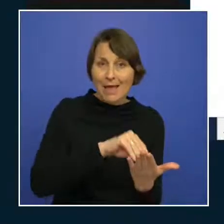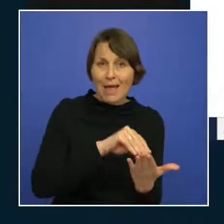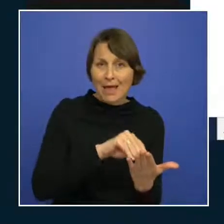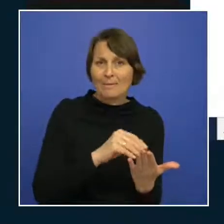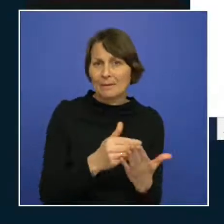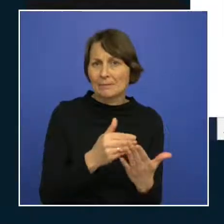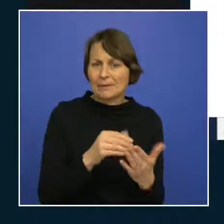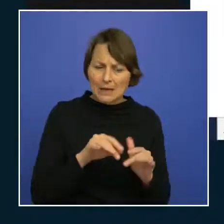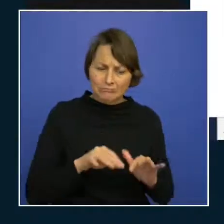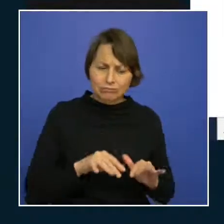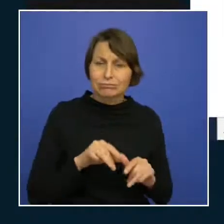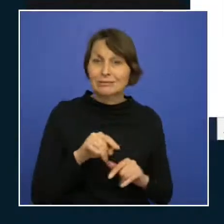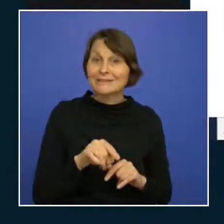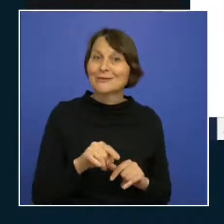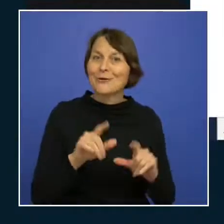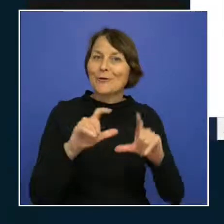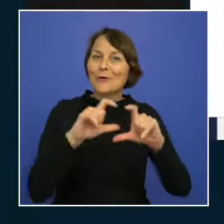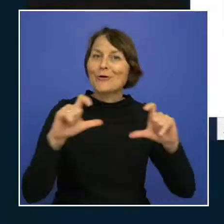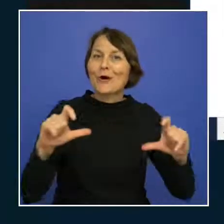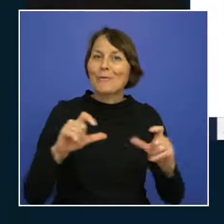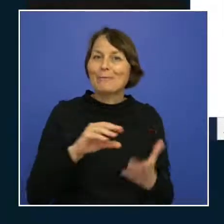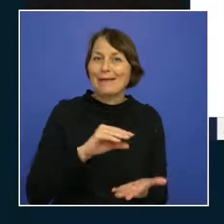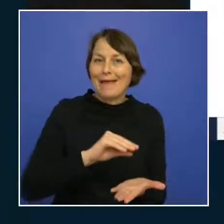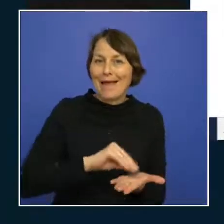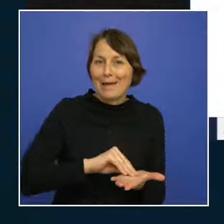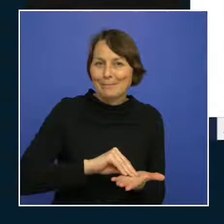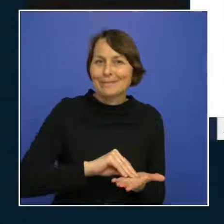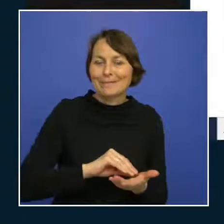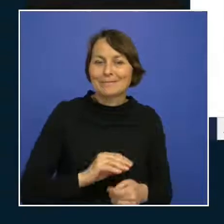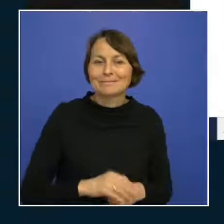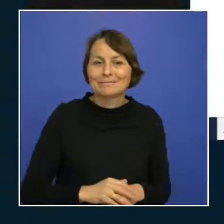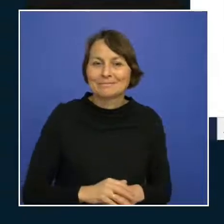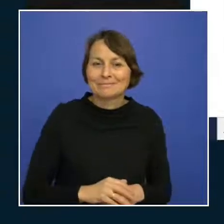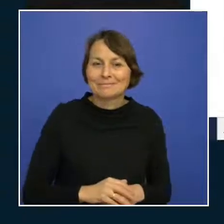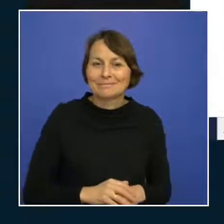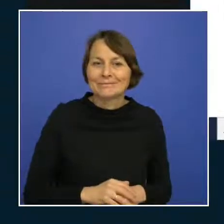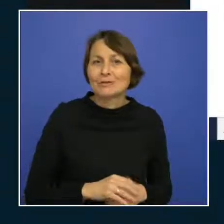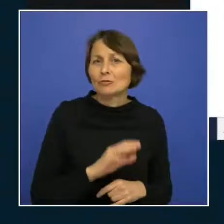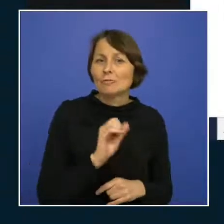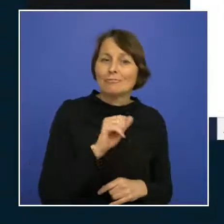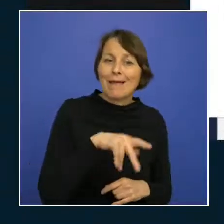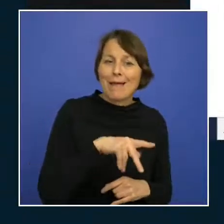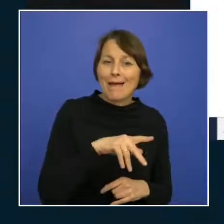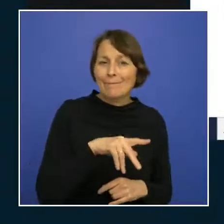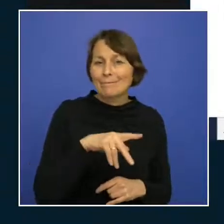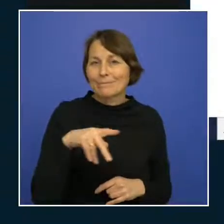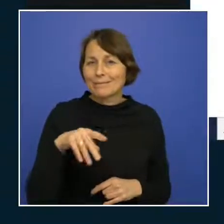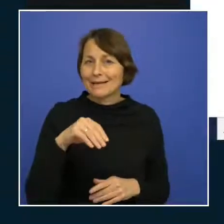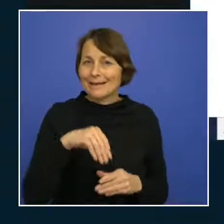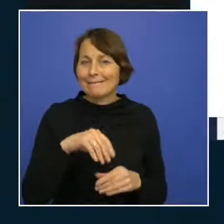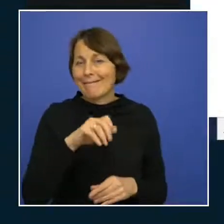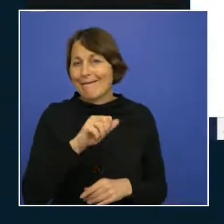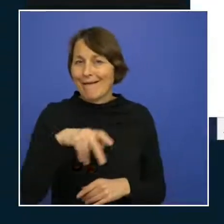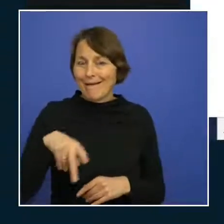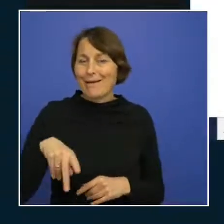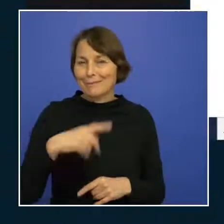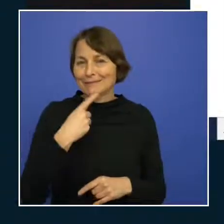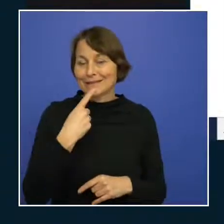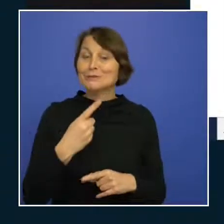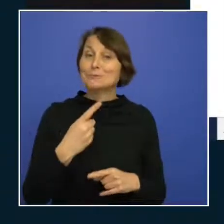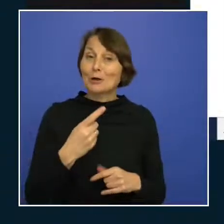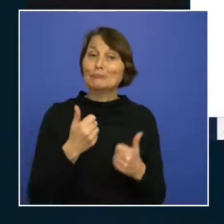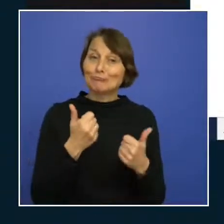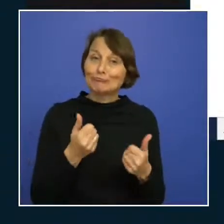actually a company app, so we prefer to just call it app and app. But yeah, I think it was valuable time